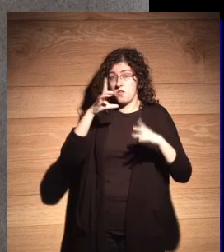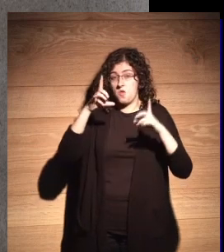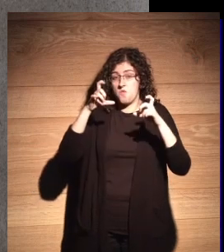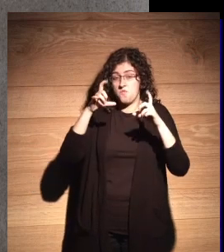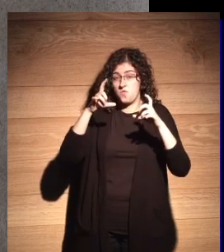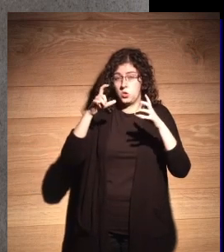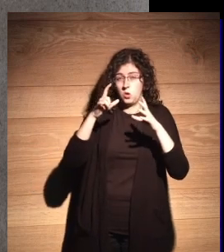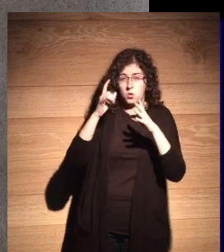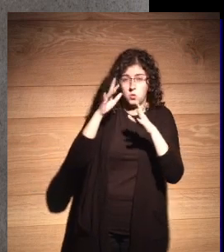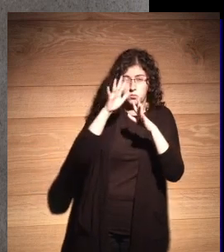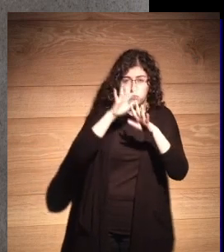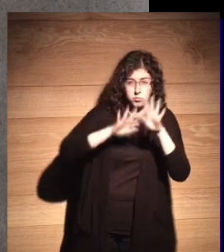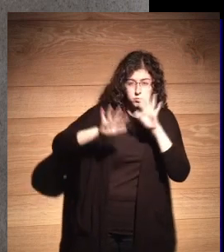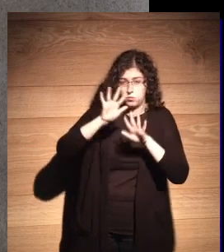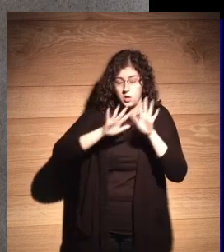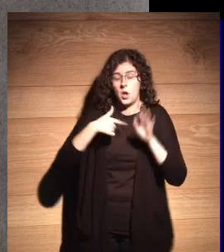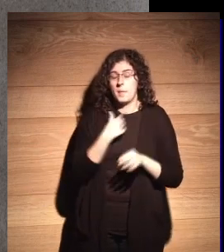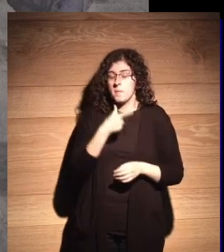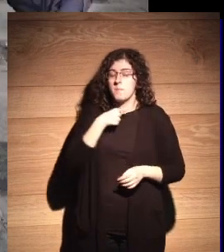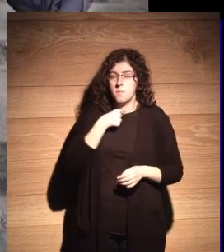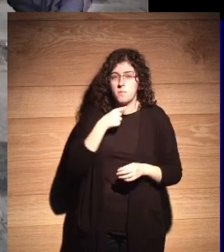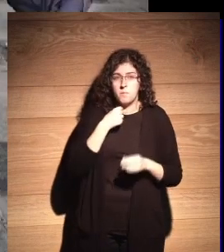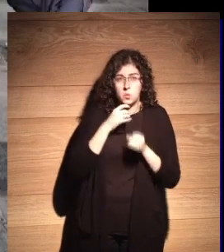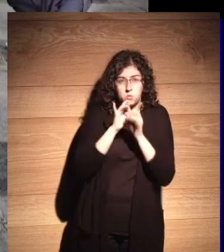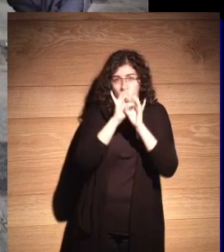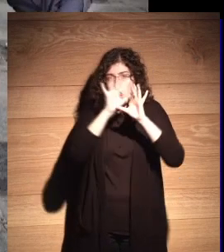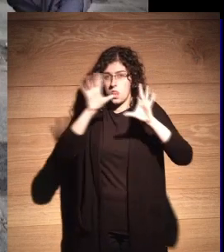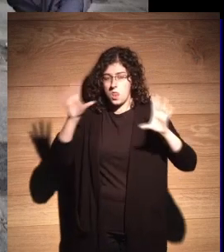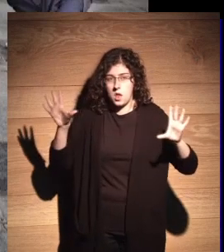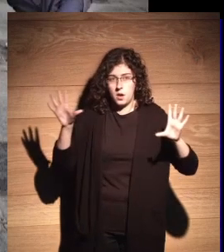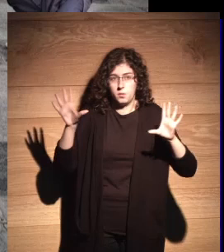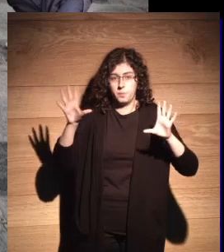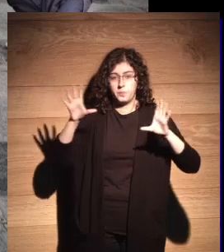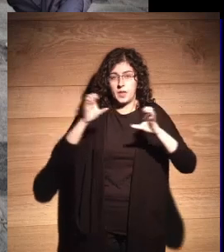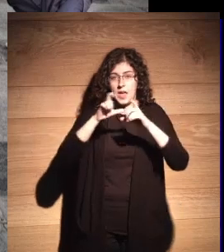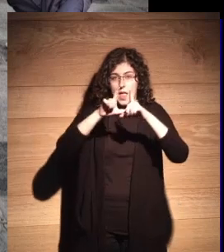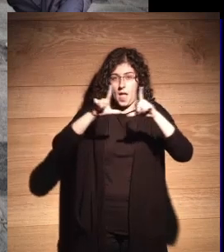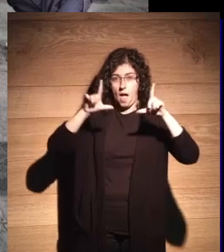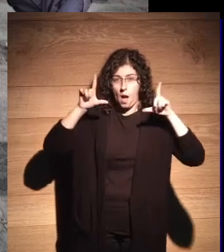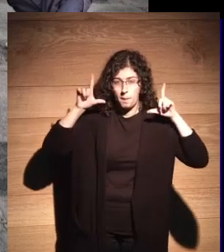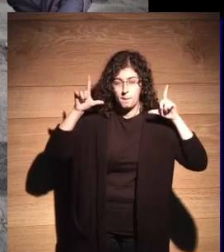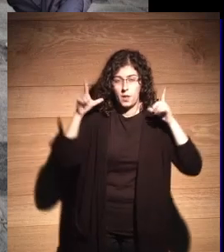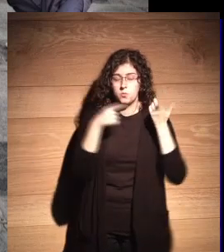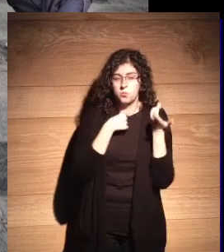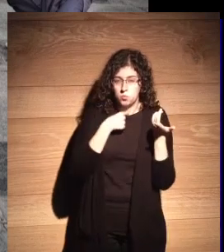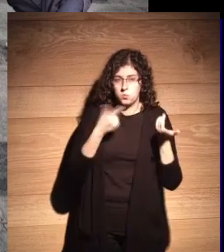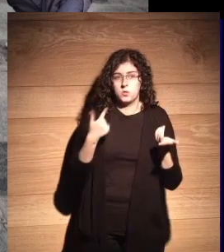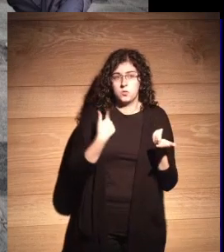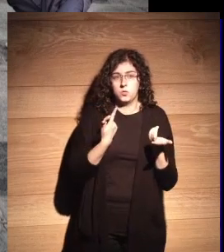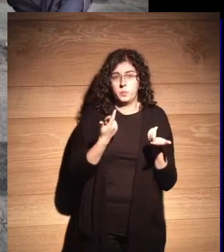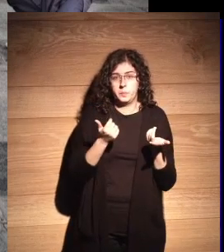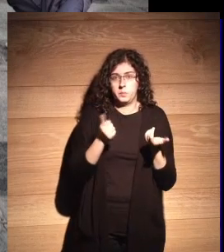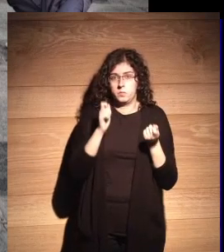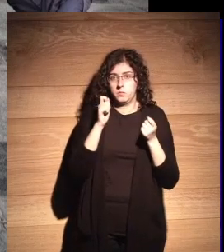make big enlargements, and I found with this camera, the SL2, it allows you to